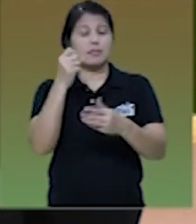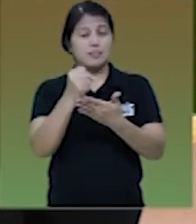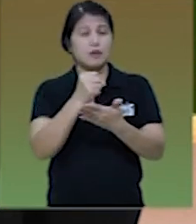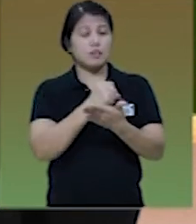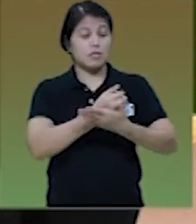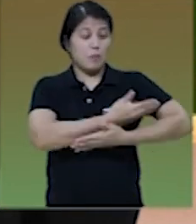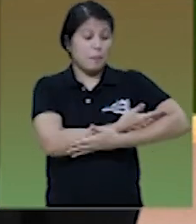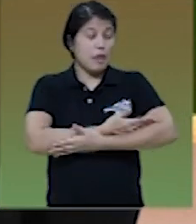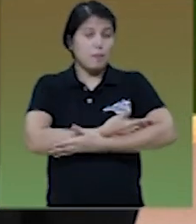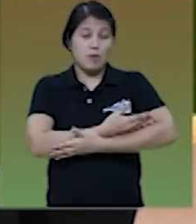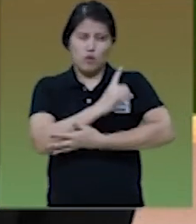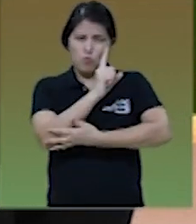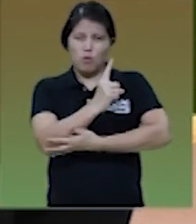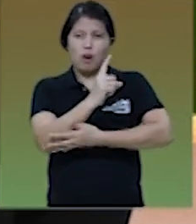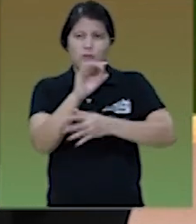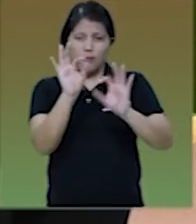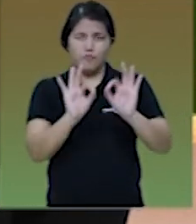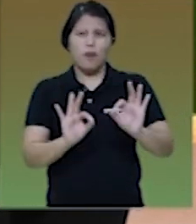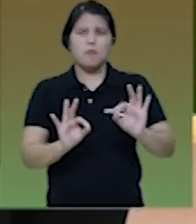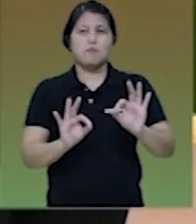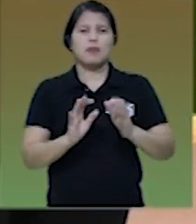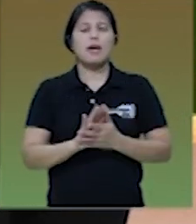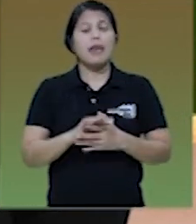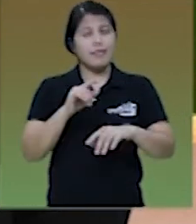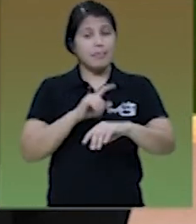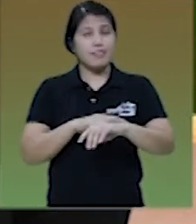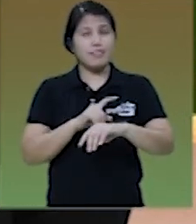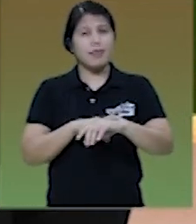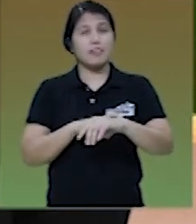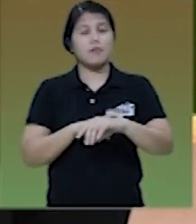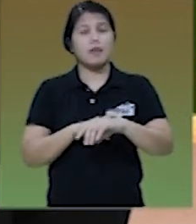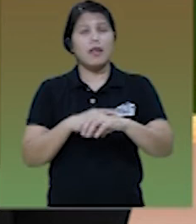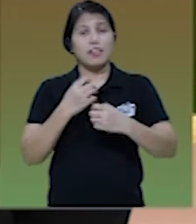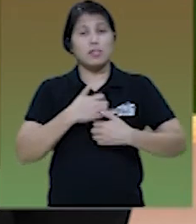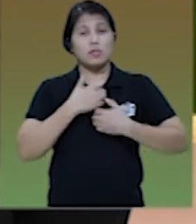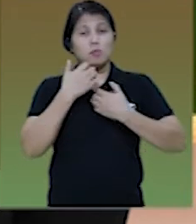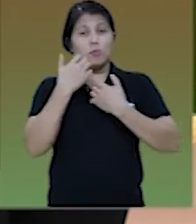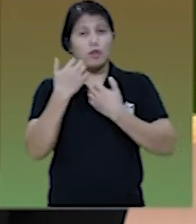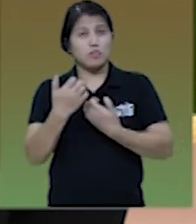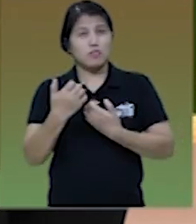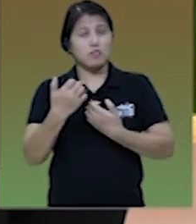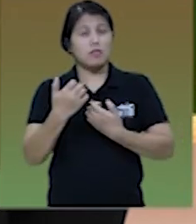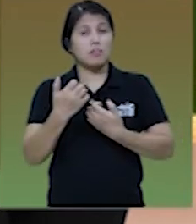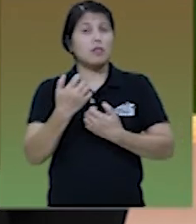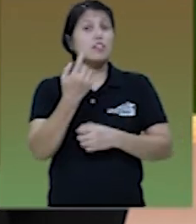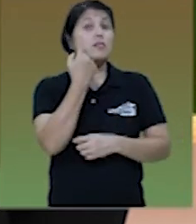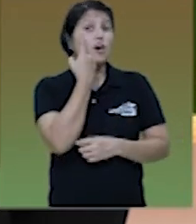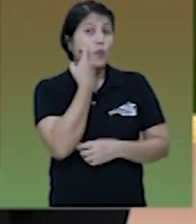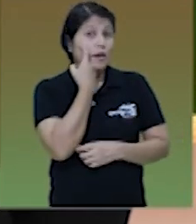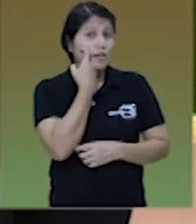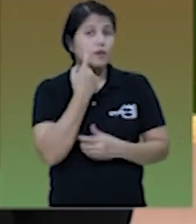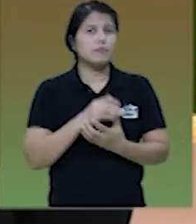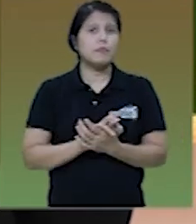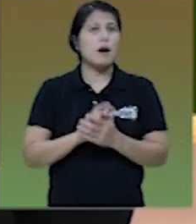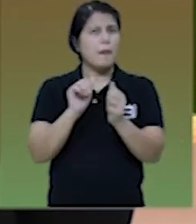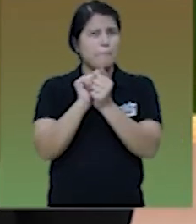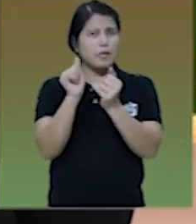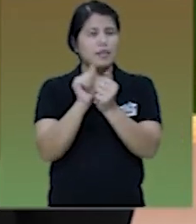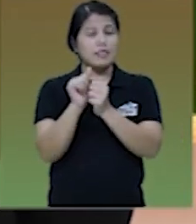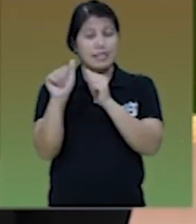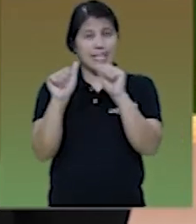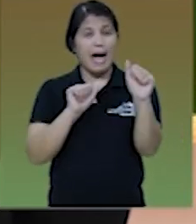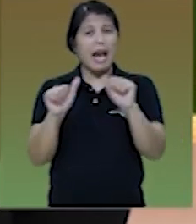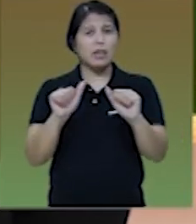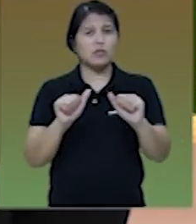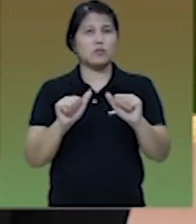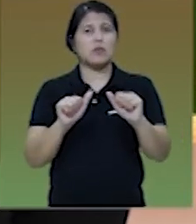which is singular in form, and the time expression used is a while ago, meaning the action